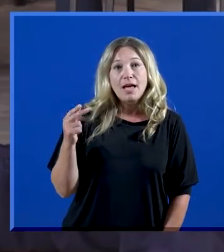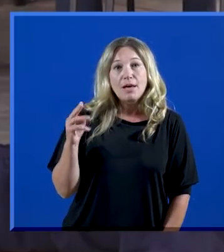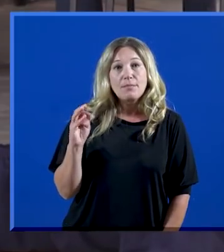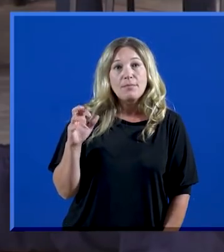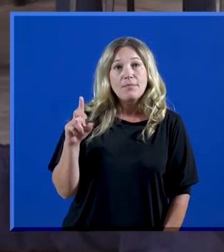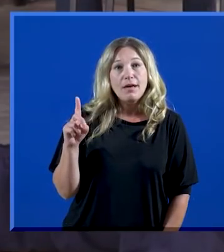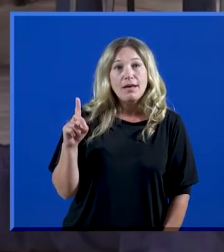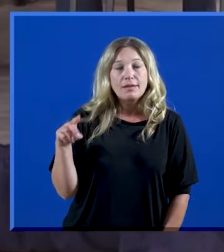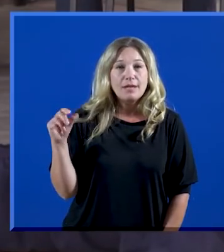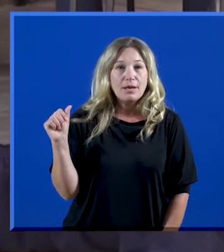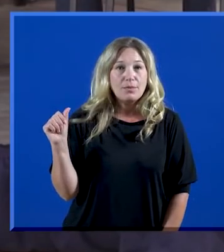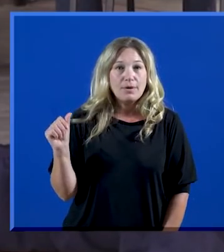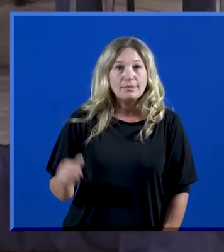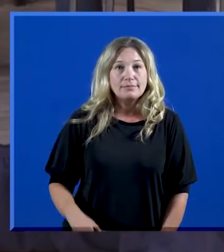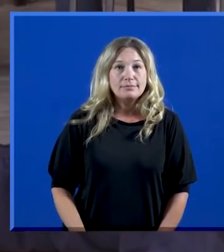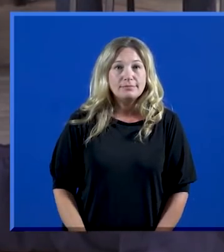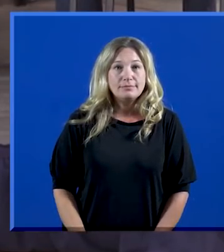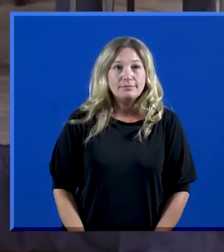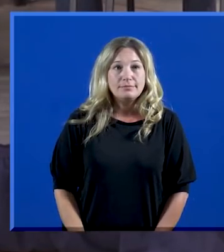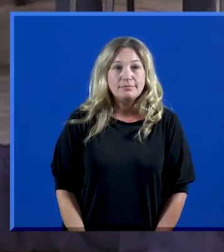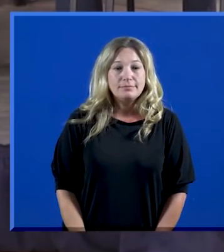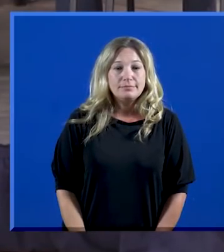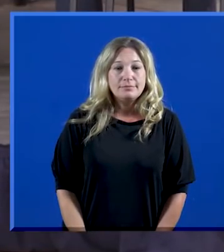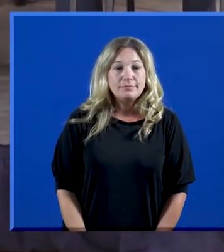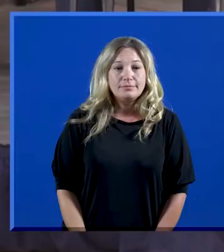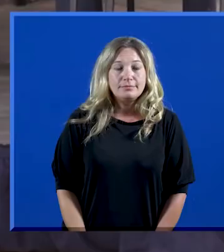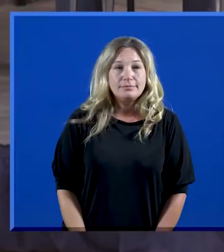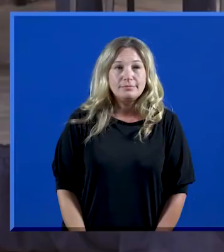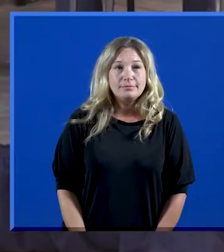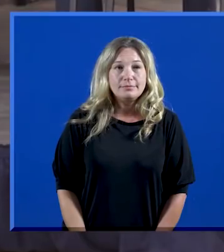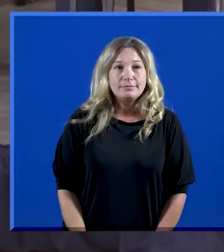Ahmad Awad.